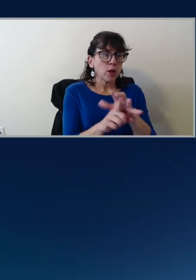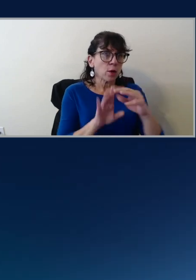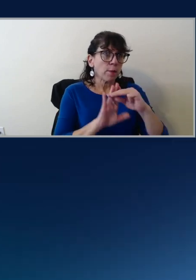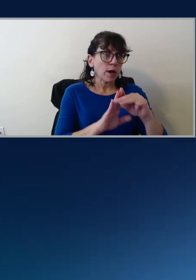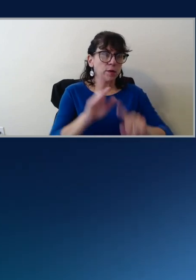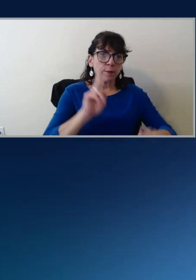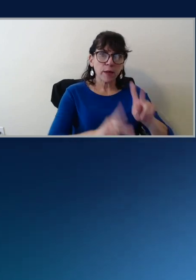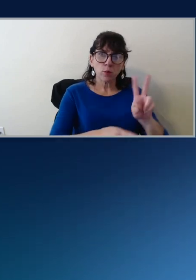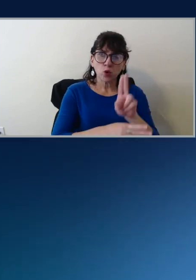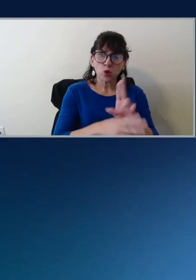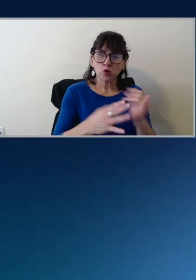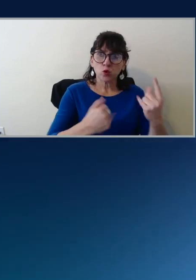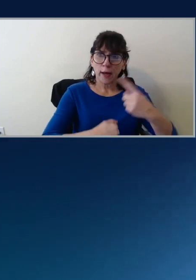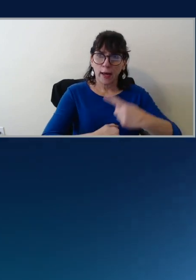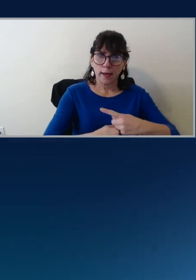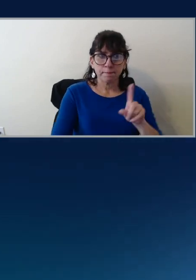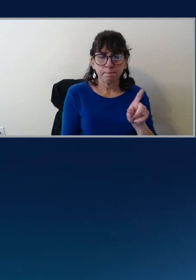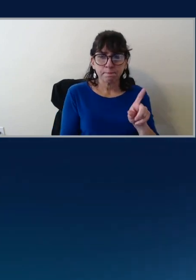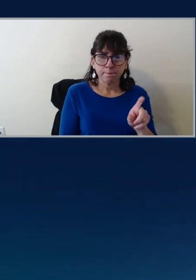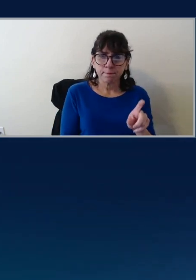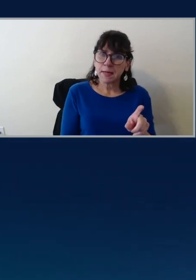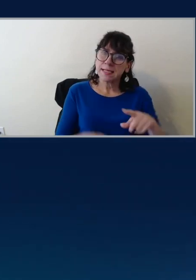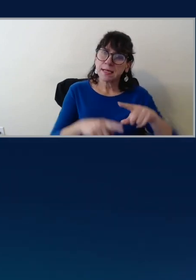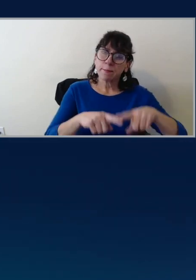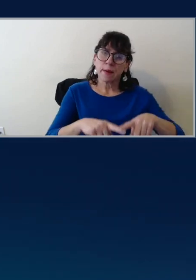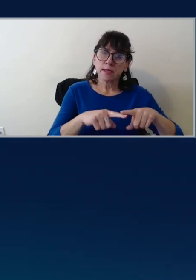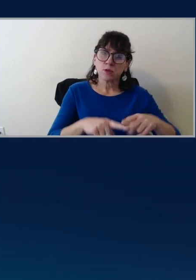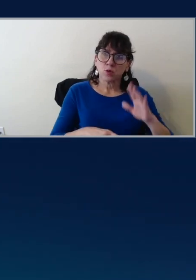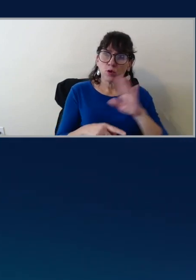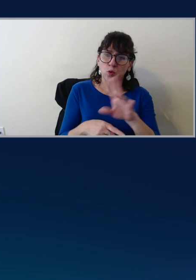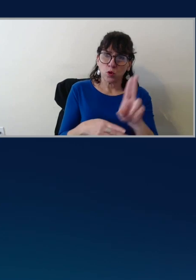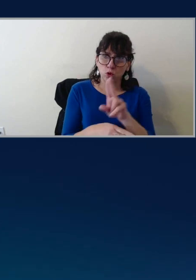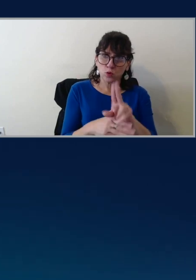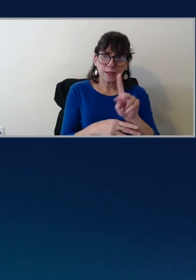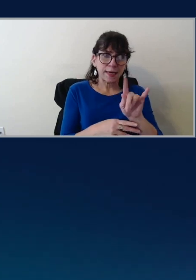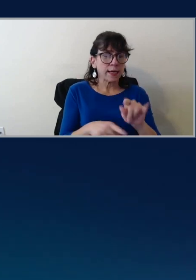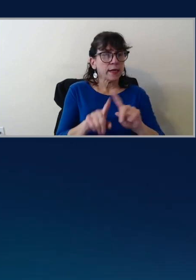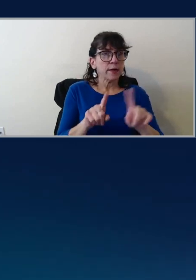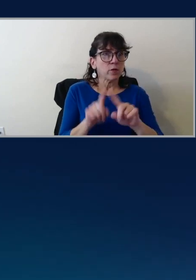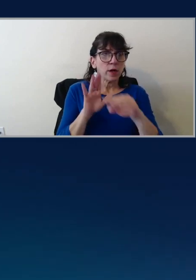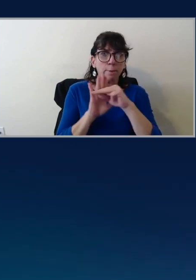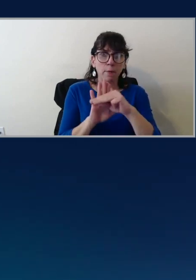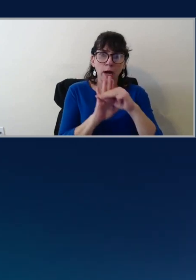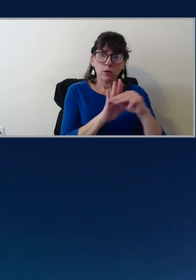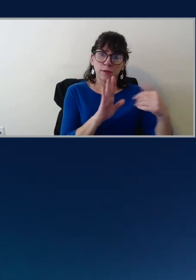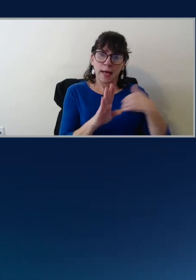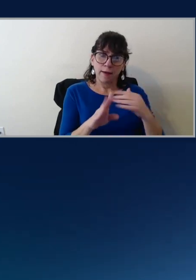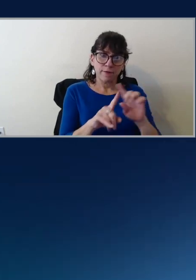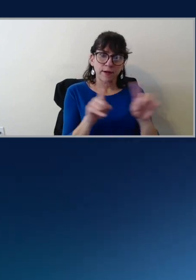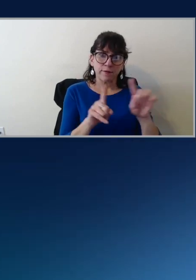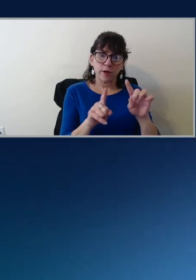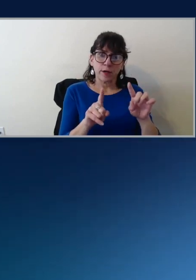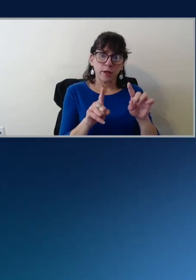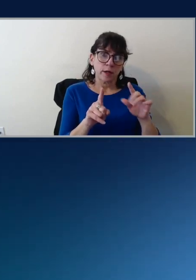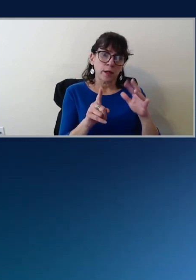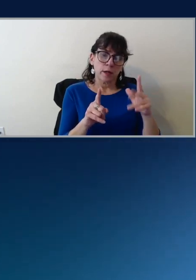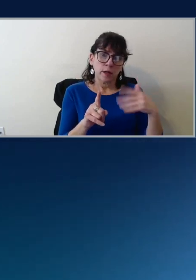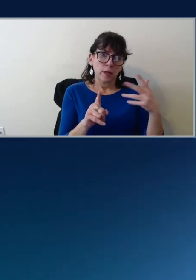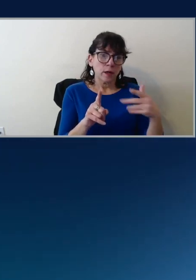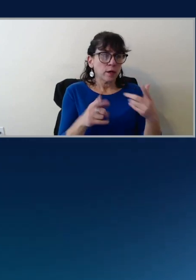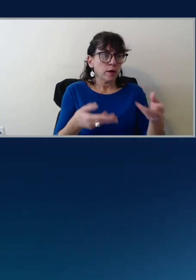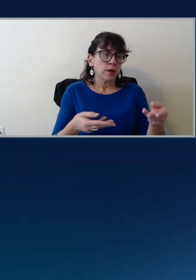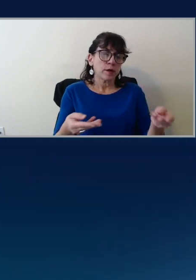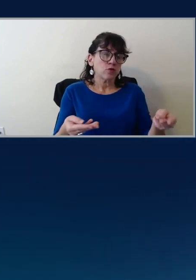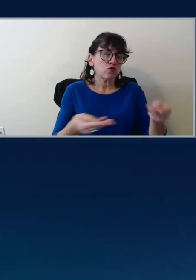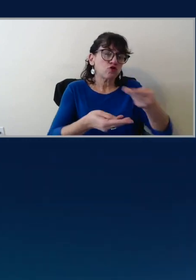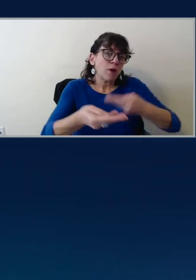on so Bedrock? so I think it all depends on your use case because different models comes with different trade-offs in